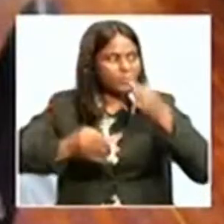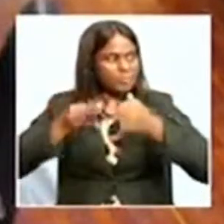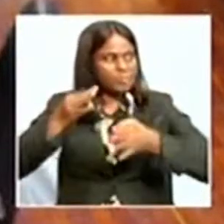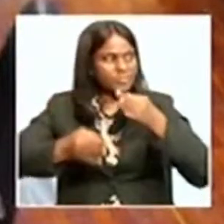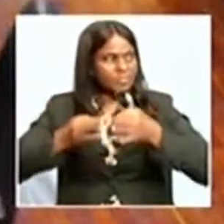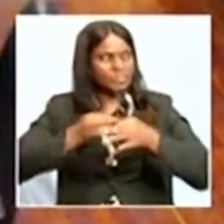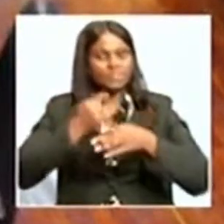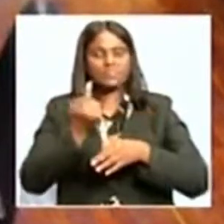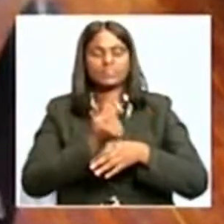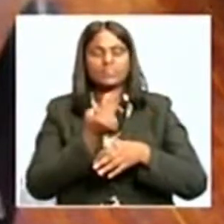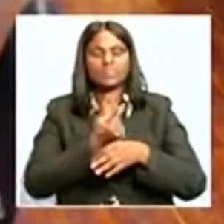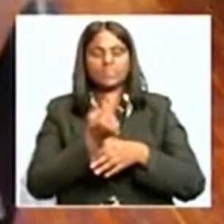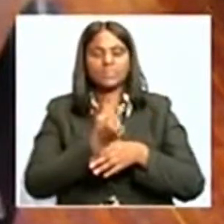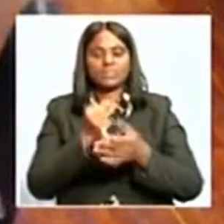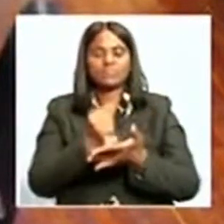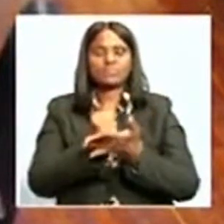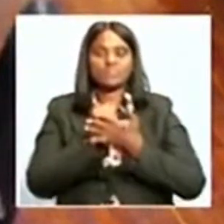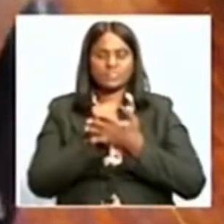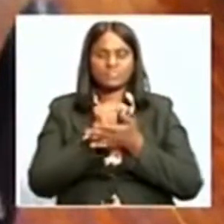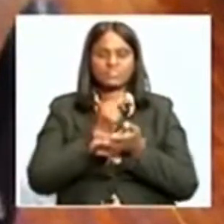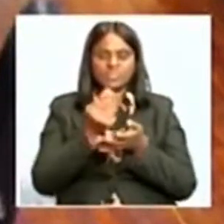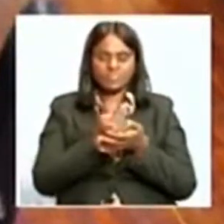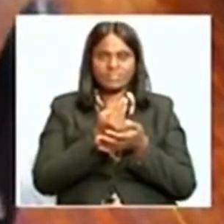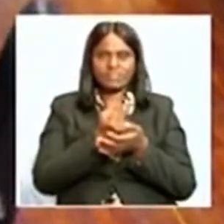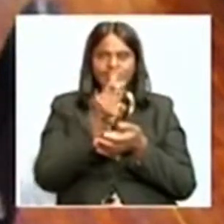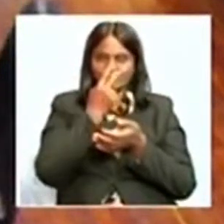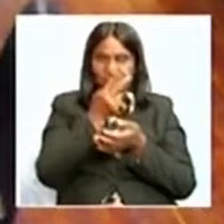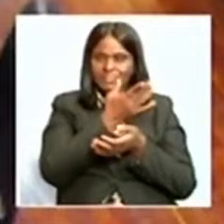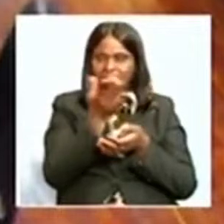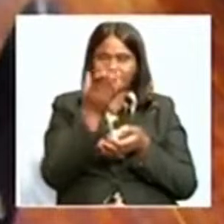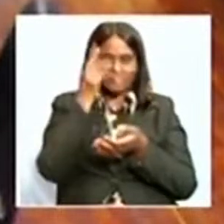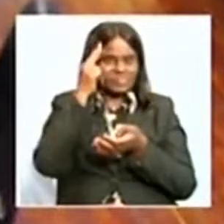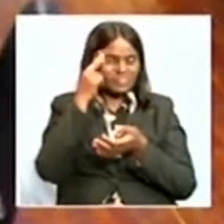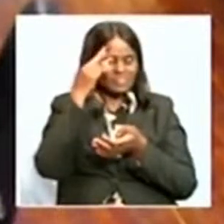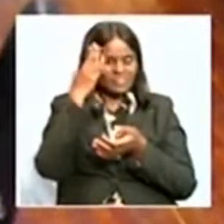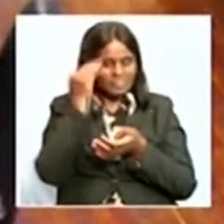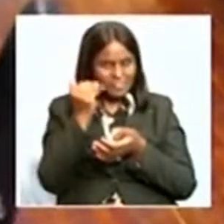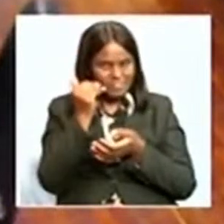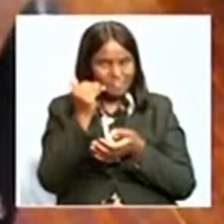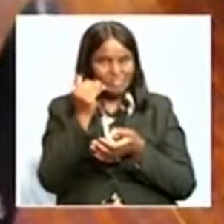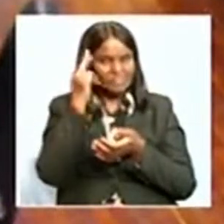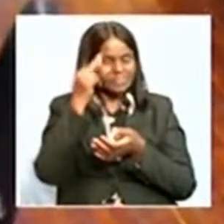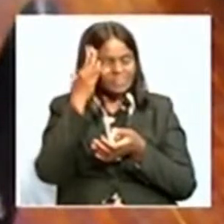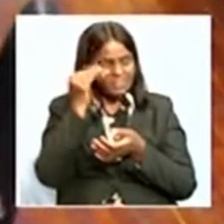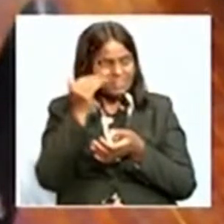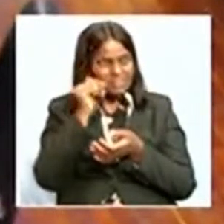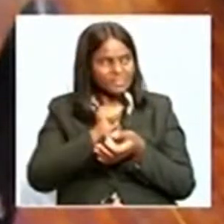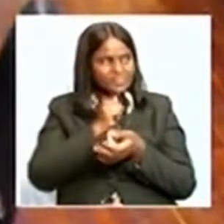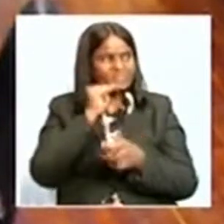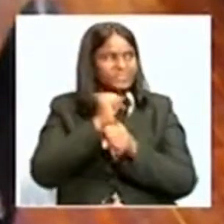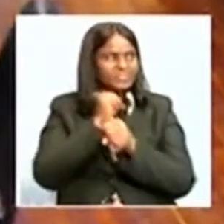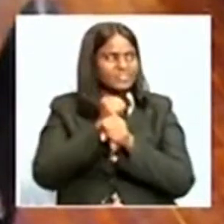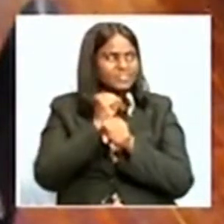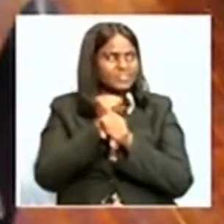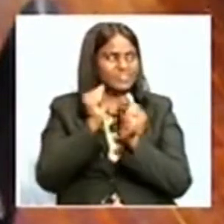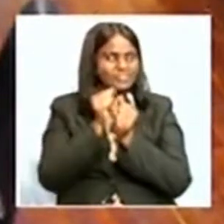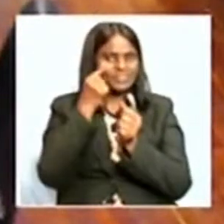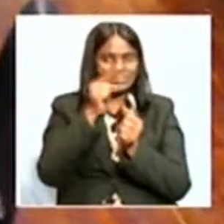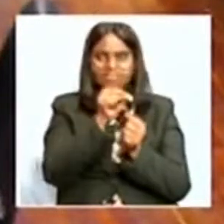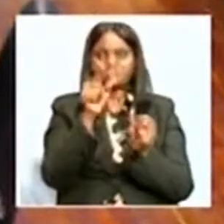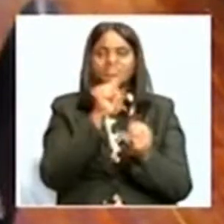is to help us and look at the reasons why we are doing this work that we are doing